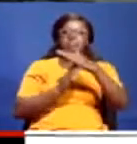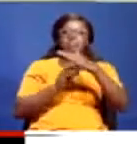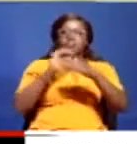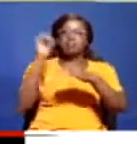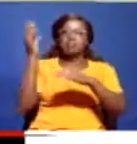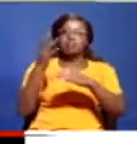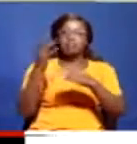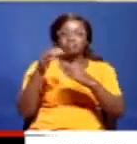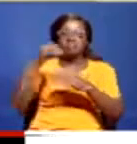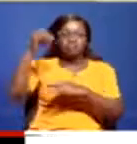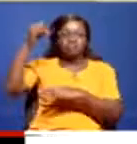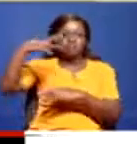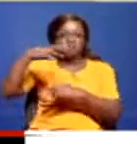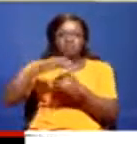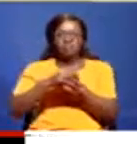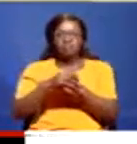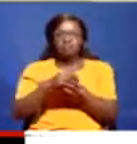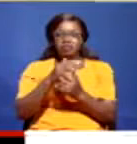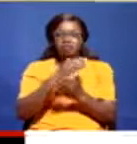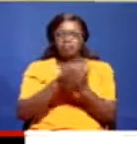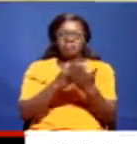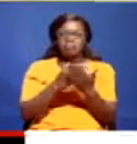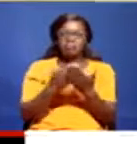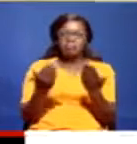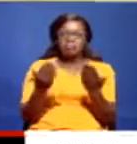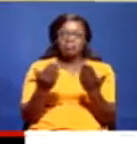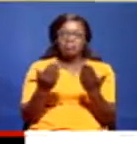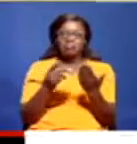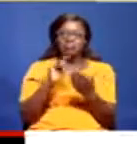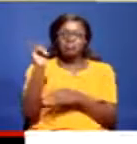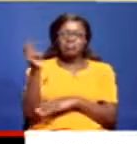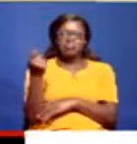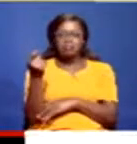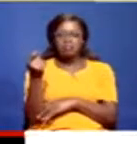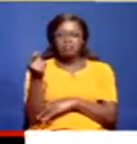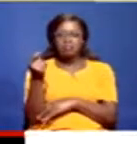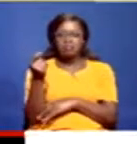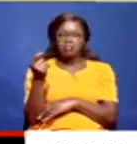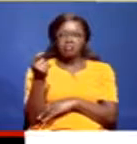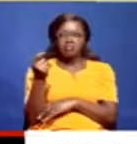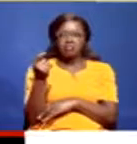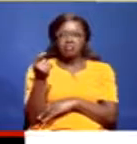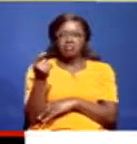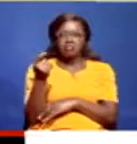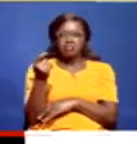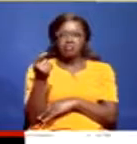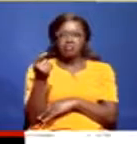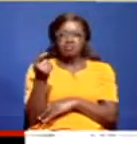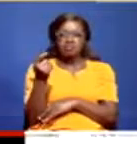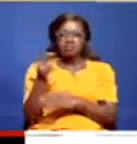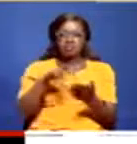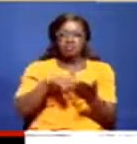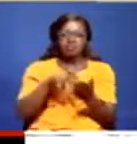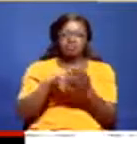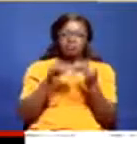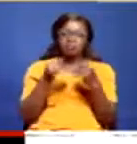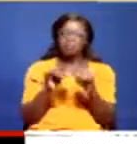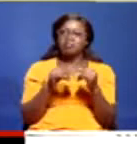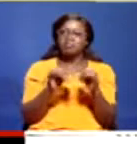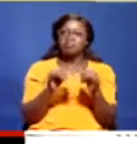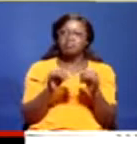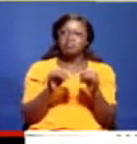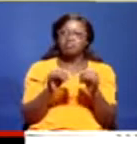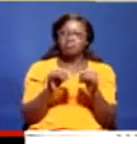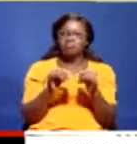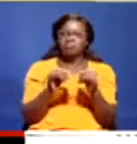produce power. Part of the promotion of renewable energy in Kenya, one of the things we are doing is we do project implementation on renewable